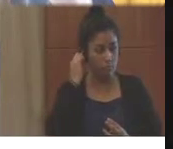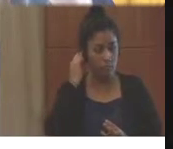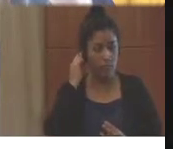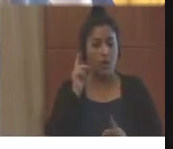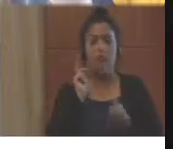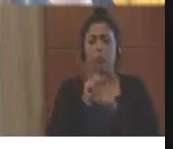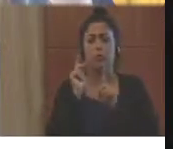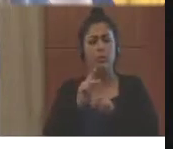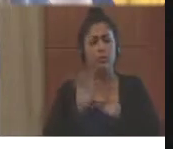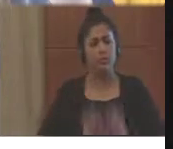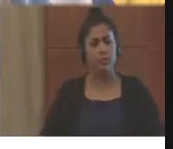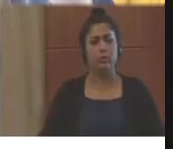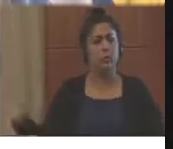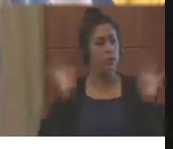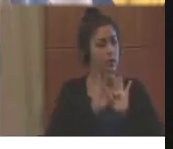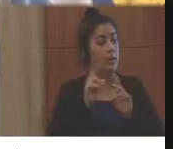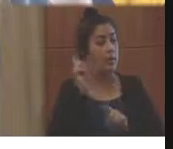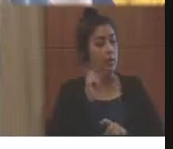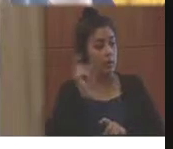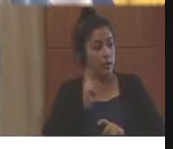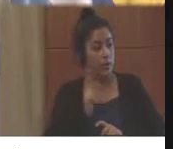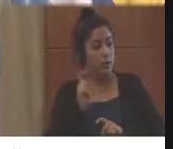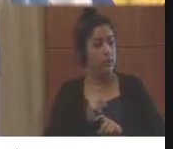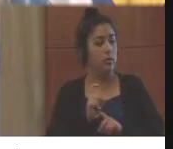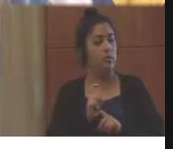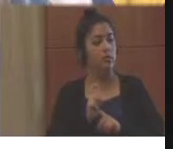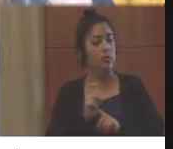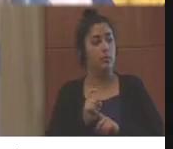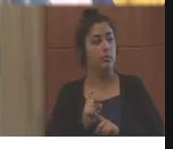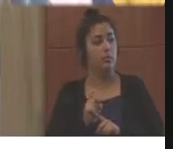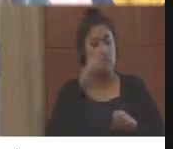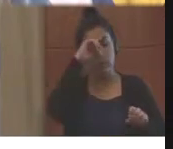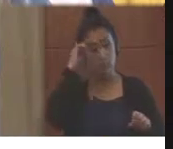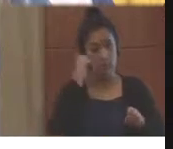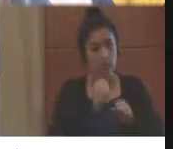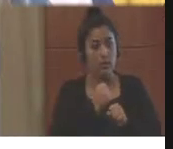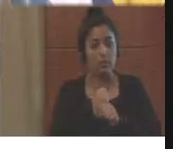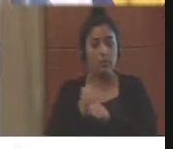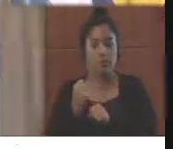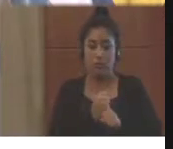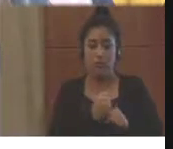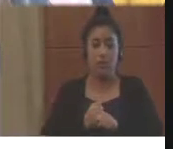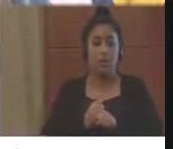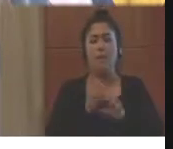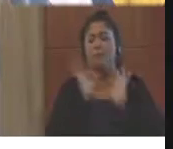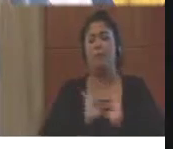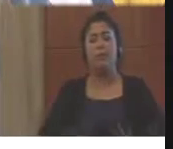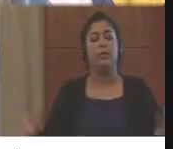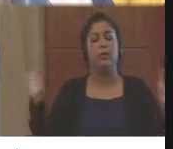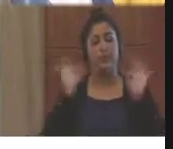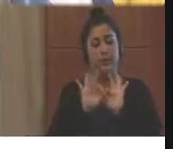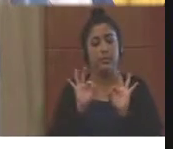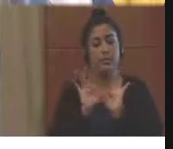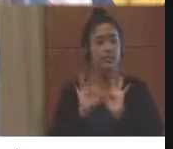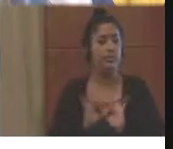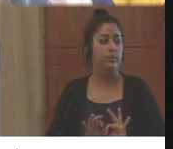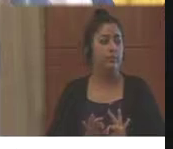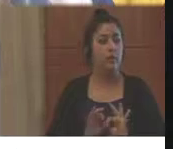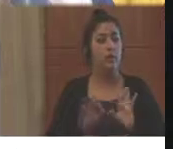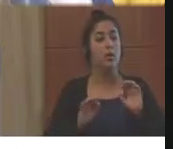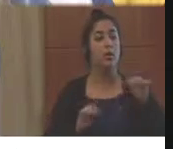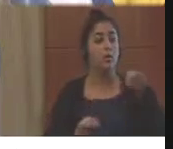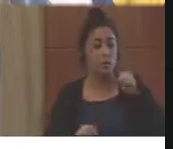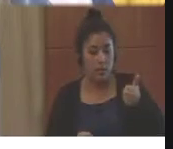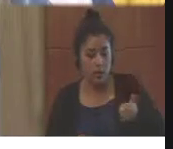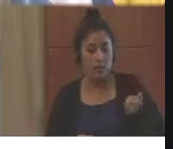core priorities. We are especially supportive of principles 10, 11, and